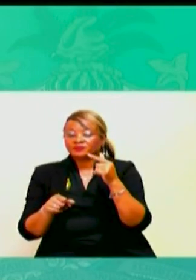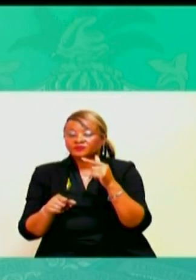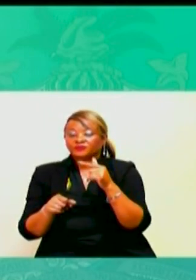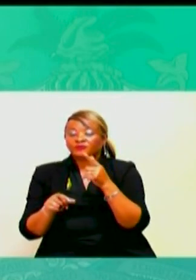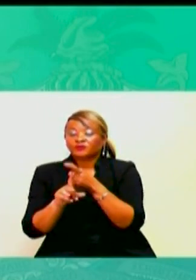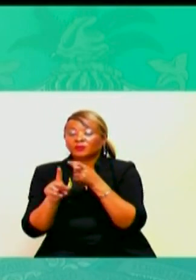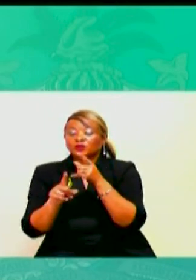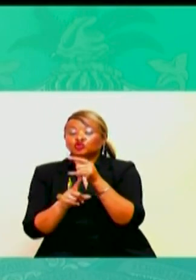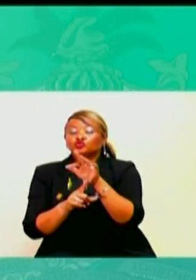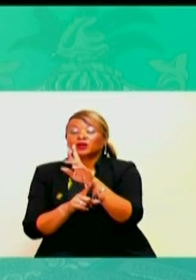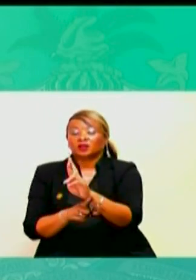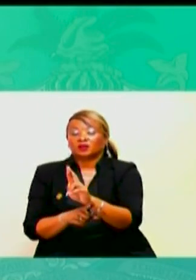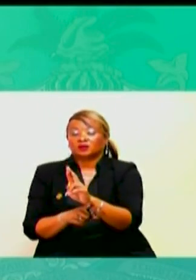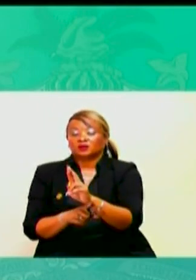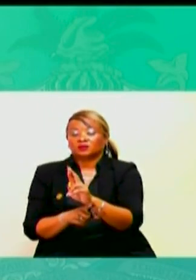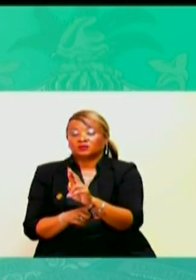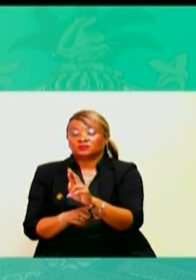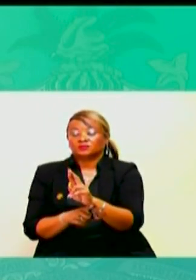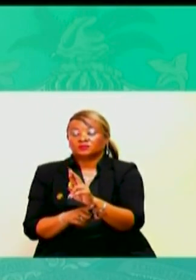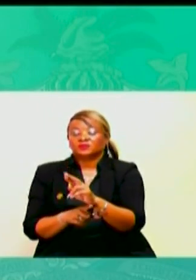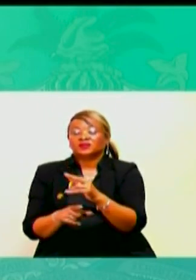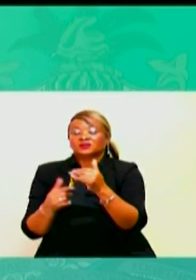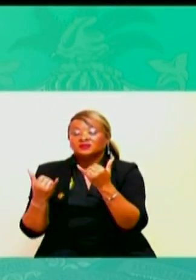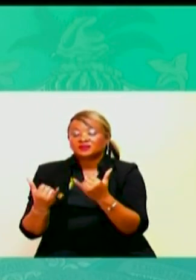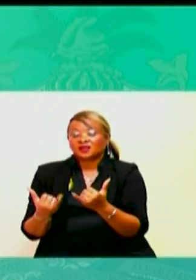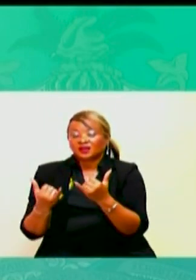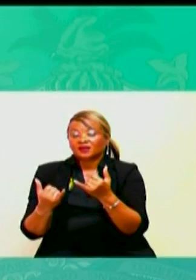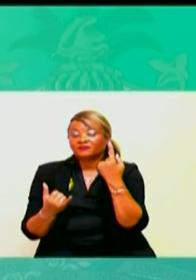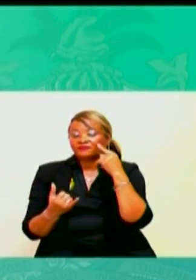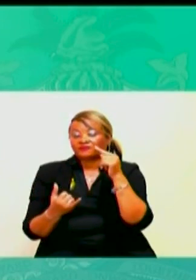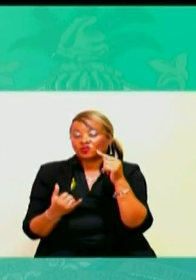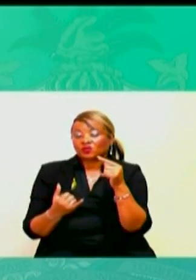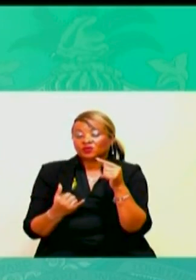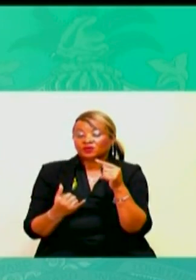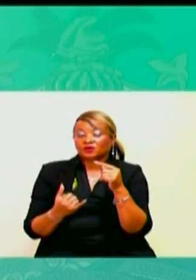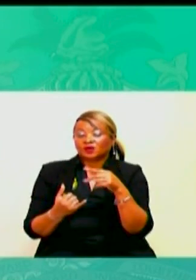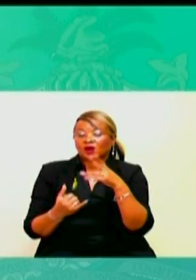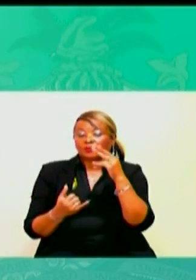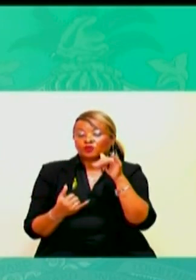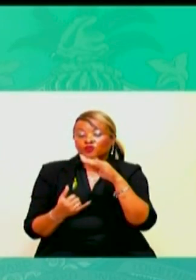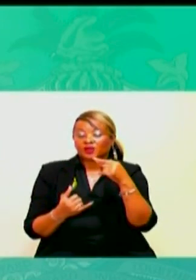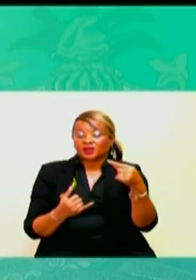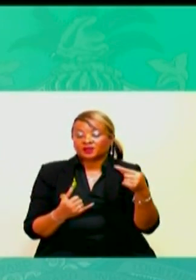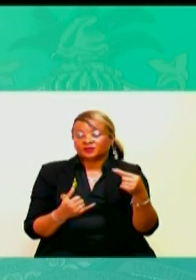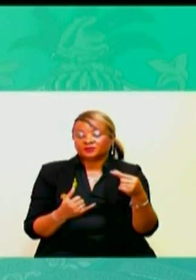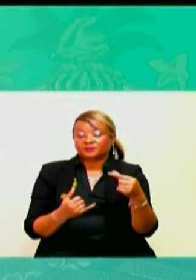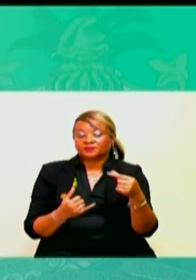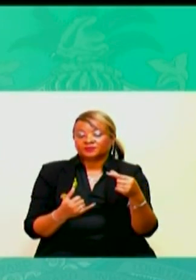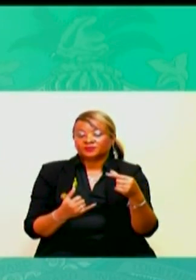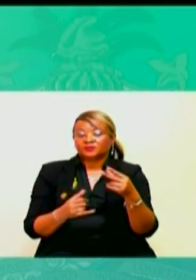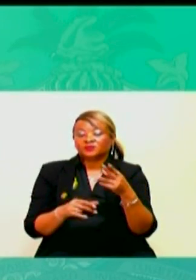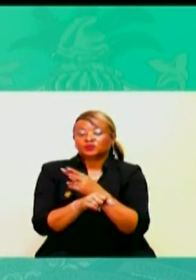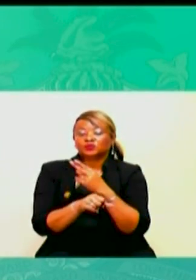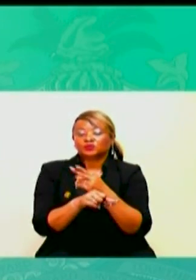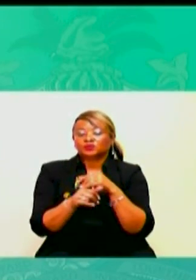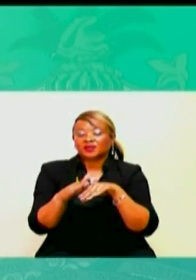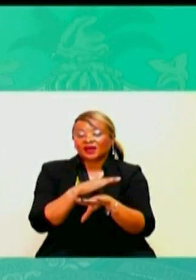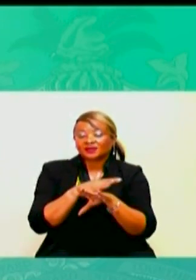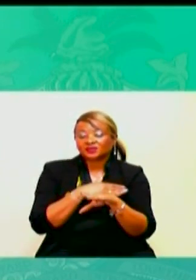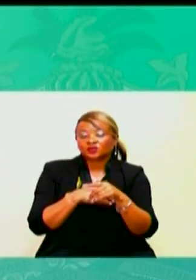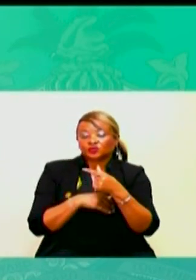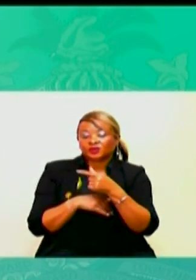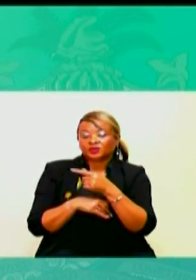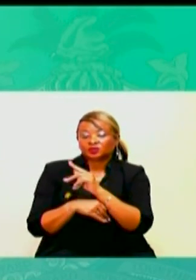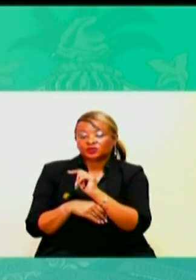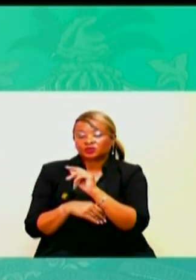It is time for a terminal and an upgrade. Many visitors use this airport to access Green Turtle Key, a